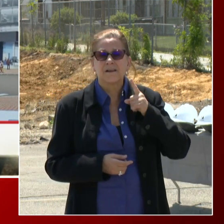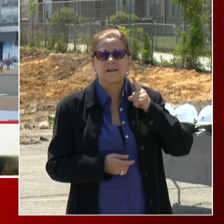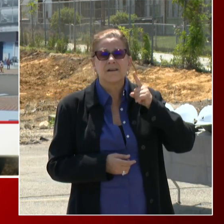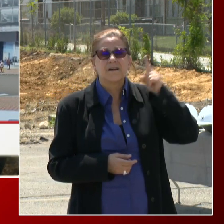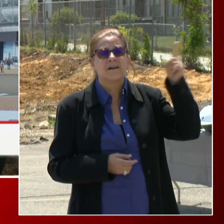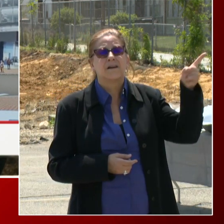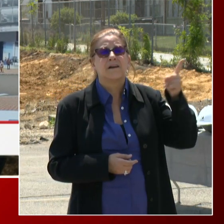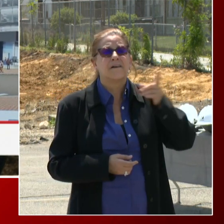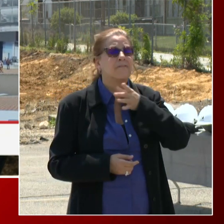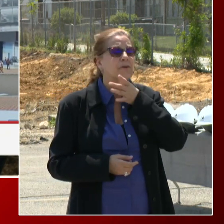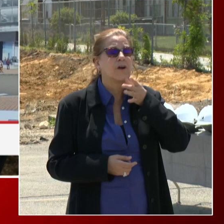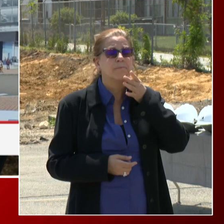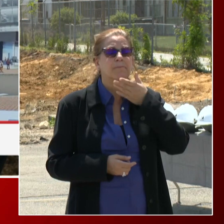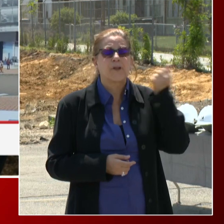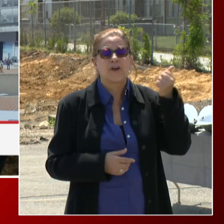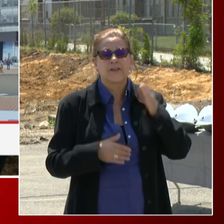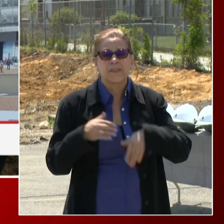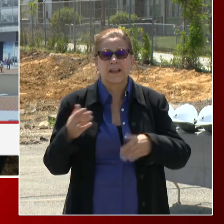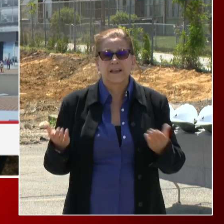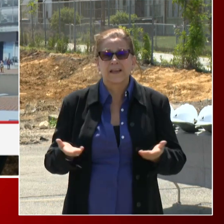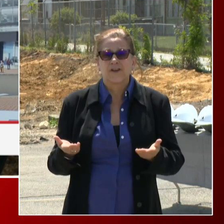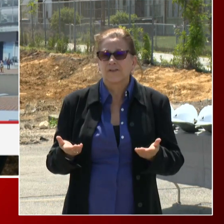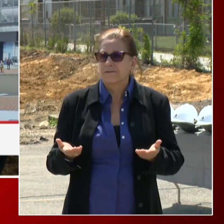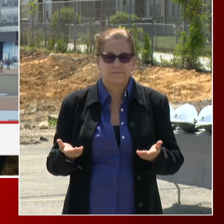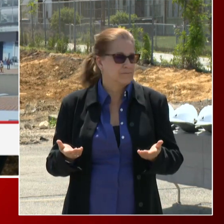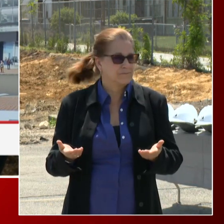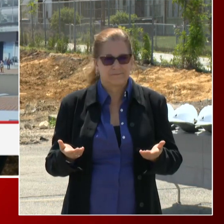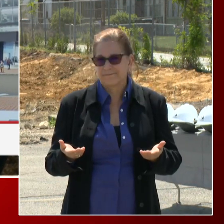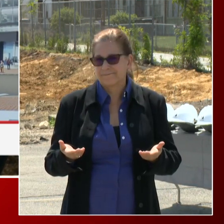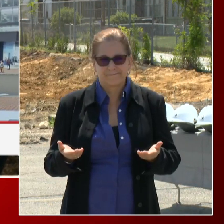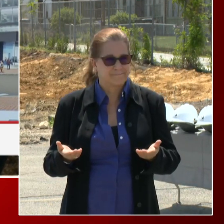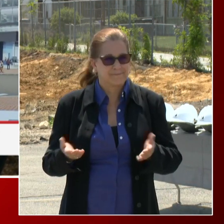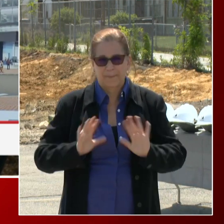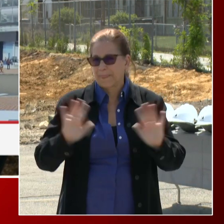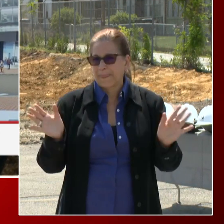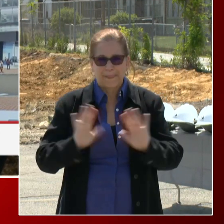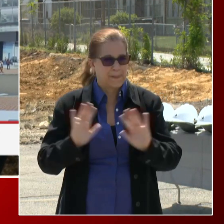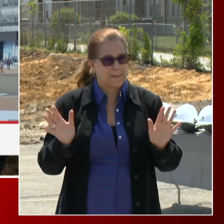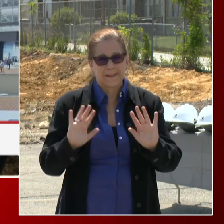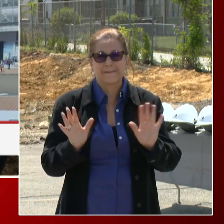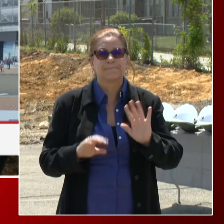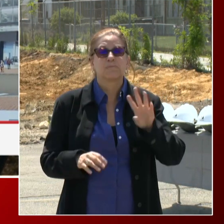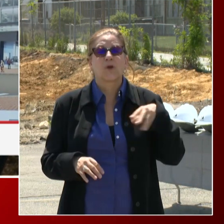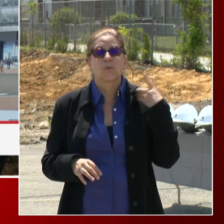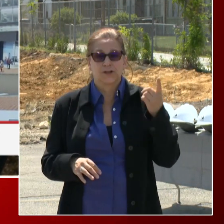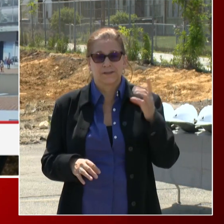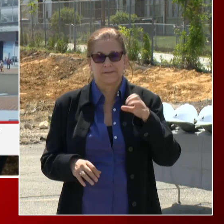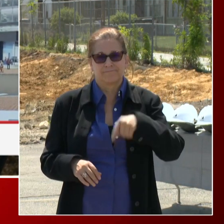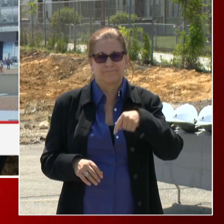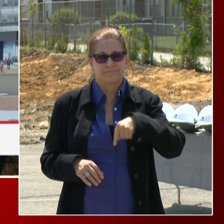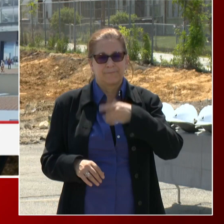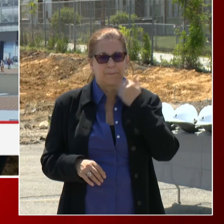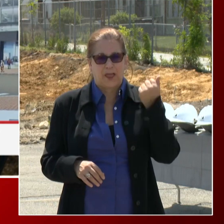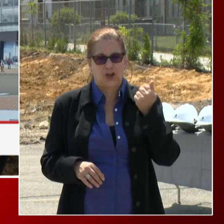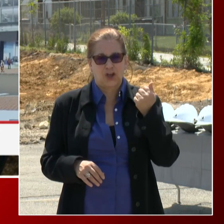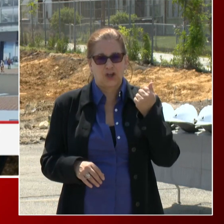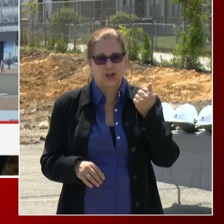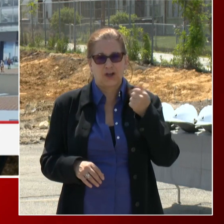cities. And what I can say about Washington, D.C., as a firm that does this all around the country, is you guys have it